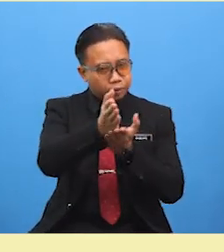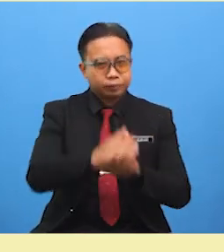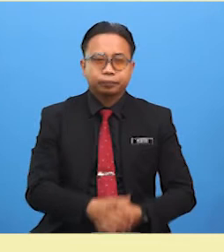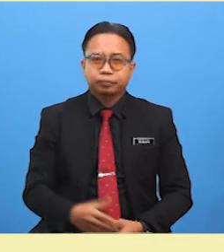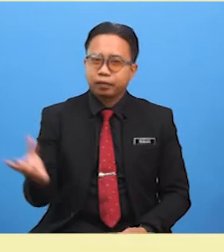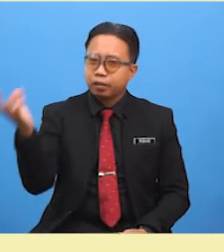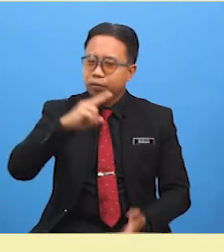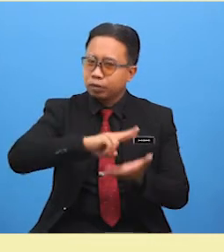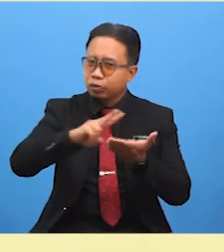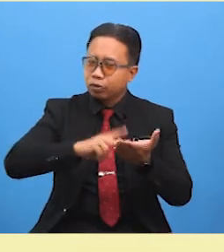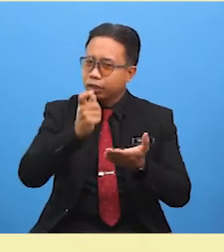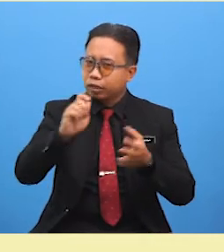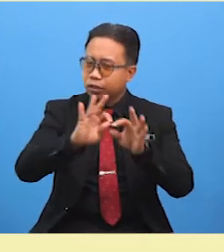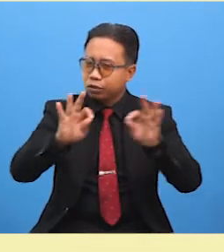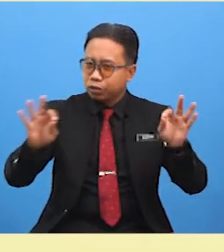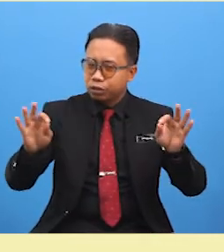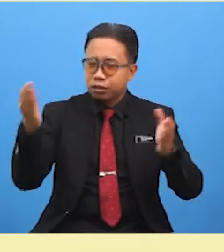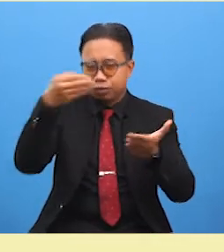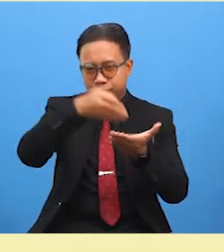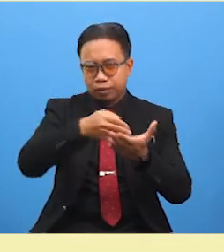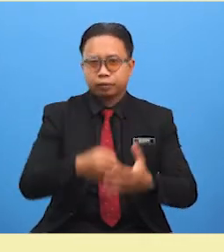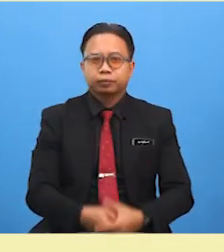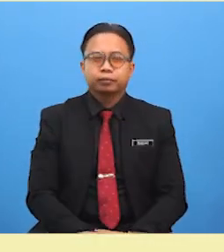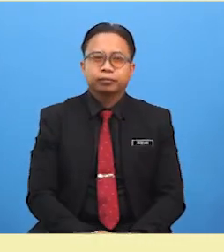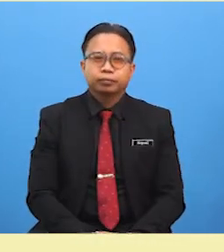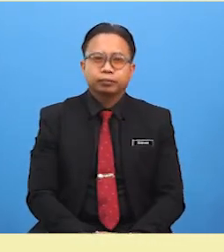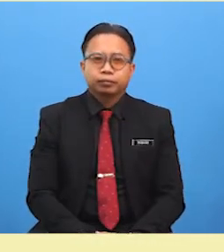direct. Let me read the sentence once again.